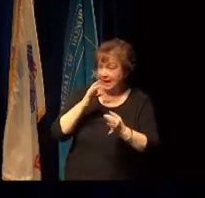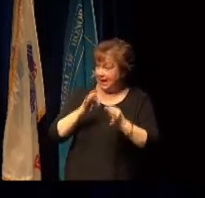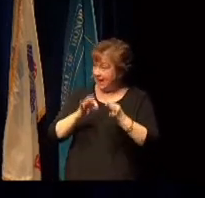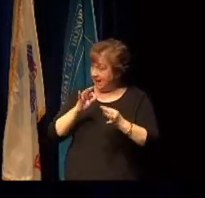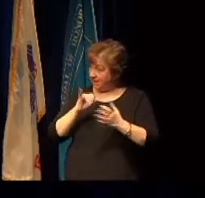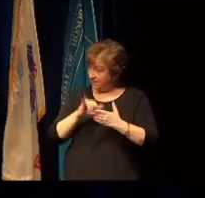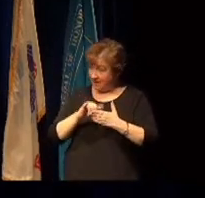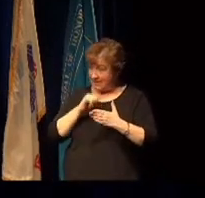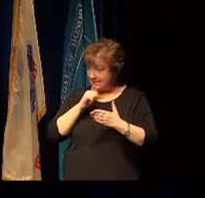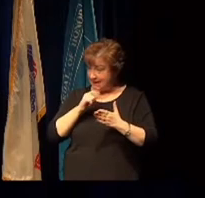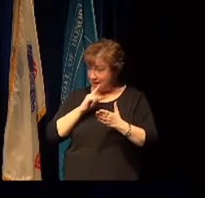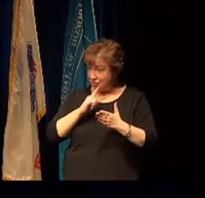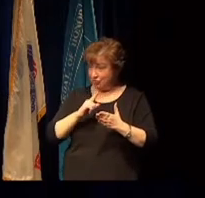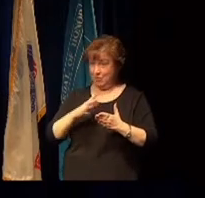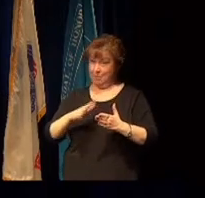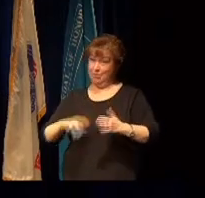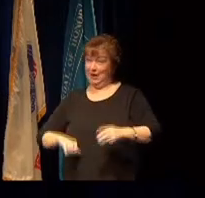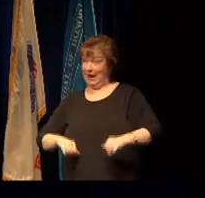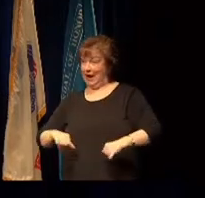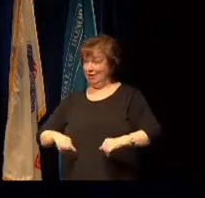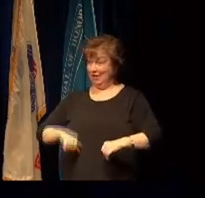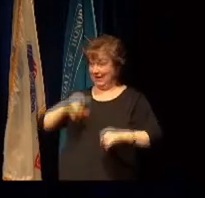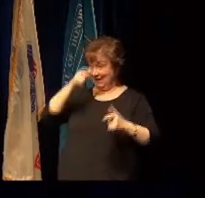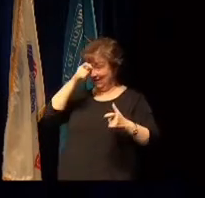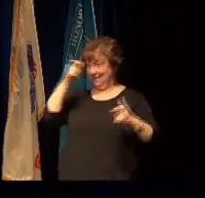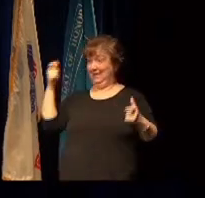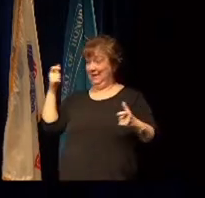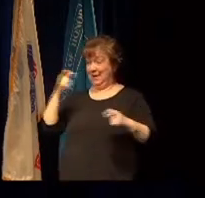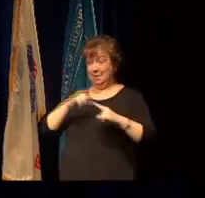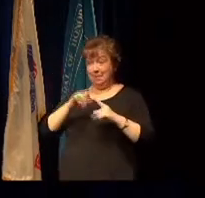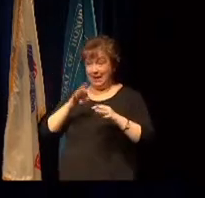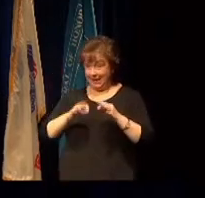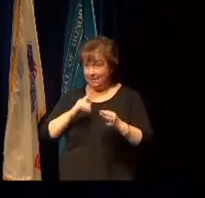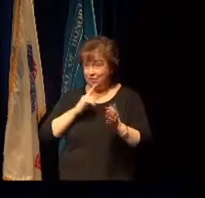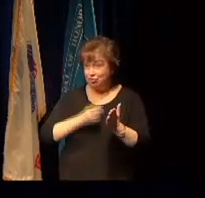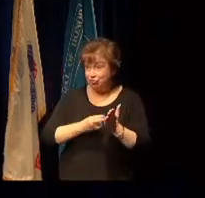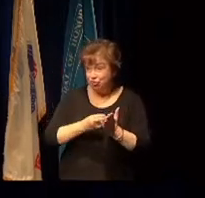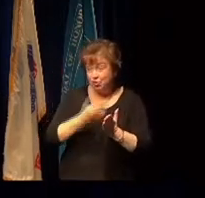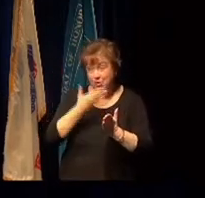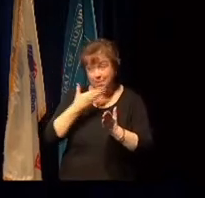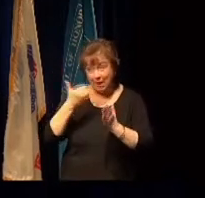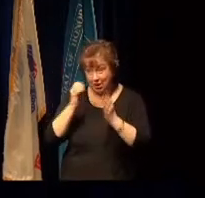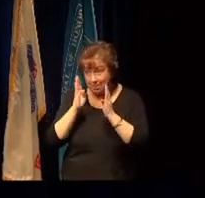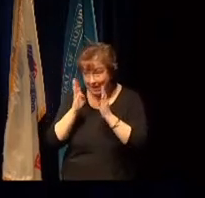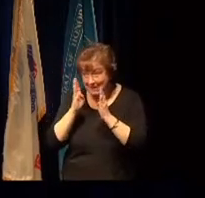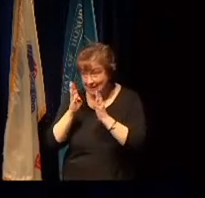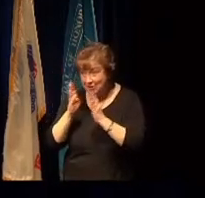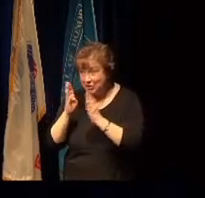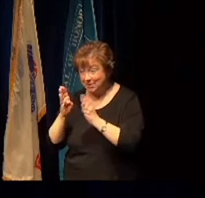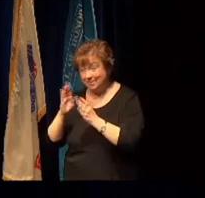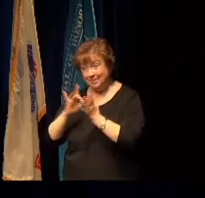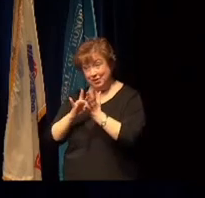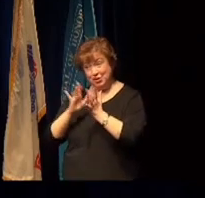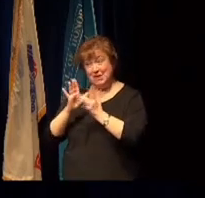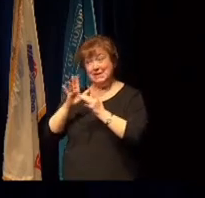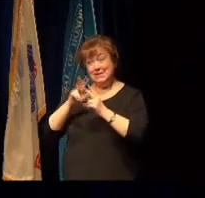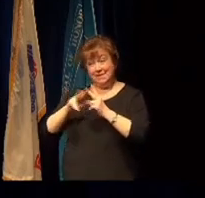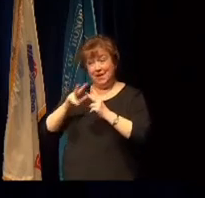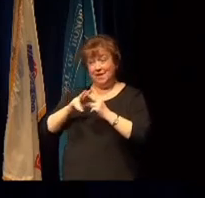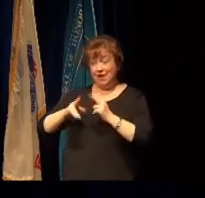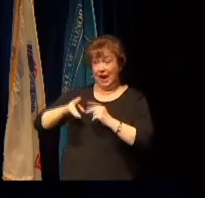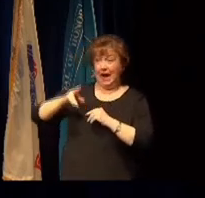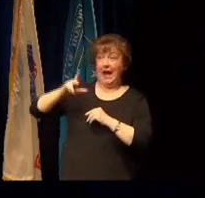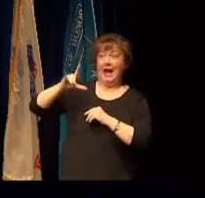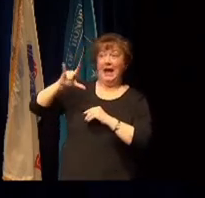true, you better listen very carefully. I've heard a lot about Jesus here today. He seems to be highly respected in this environment.